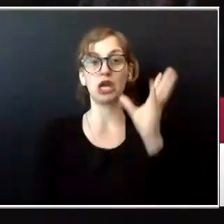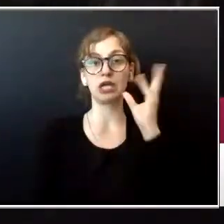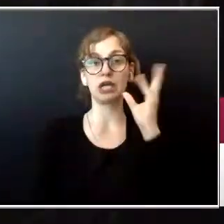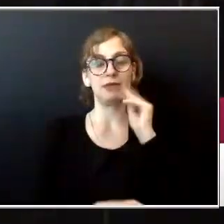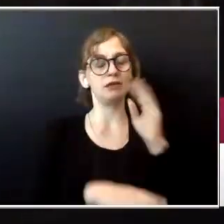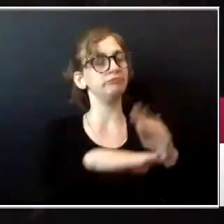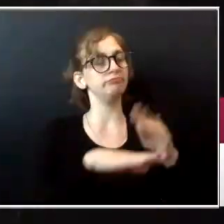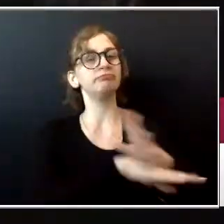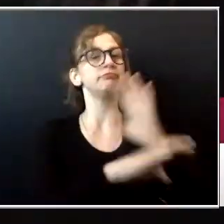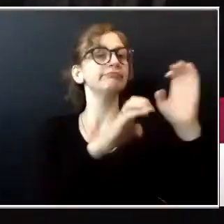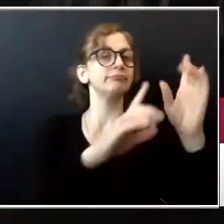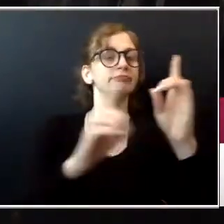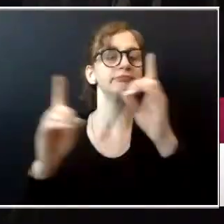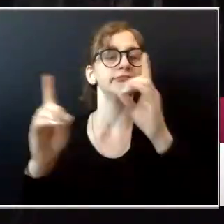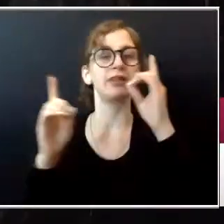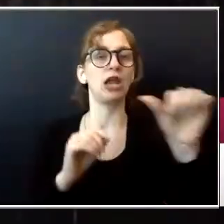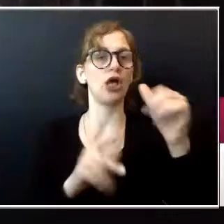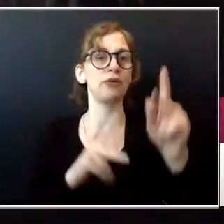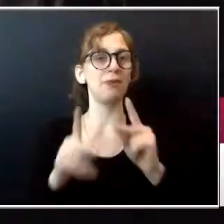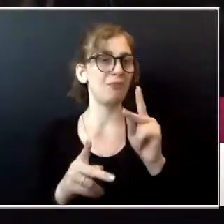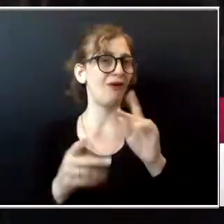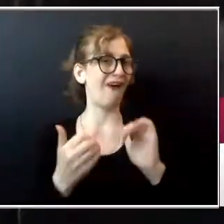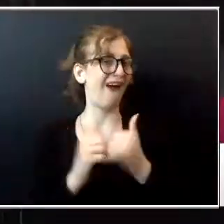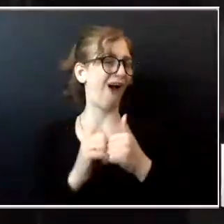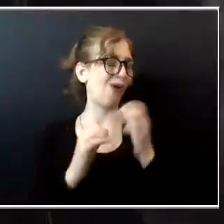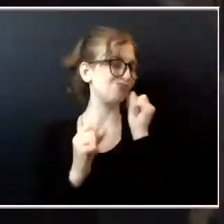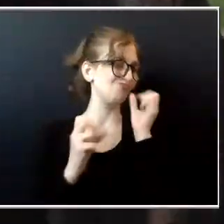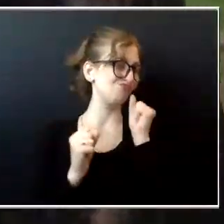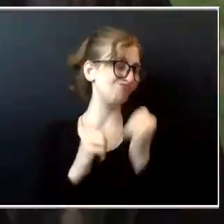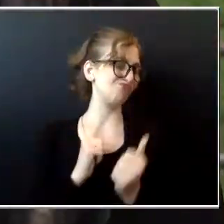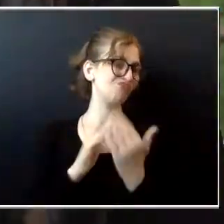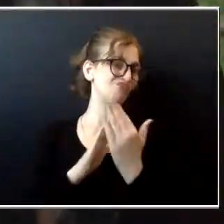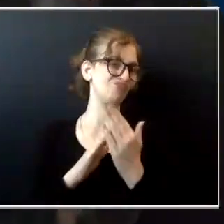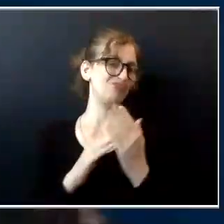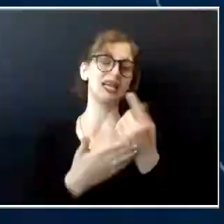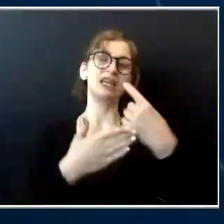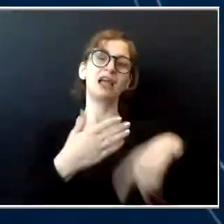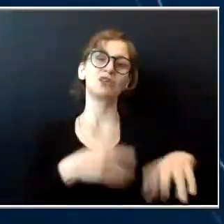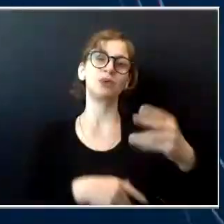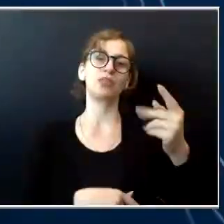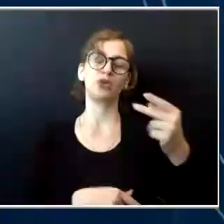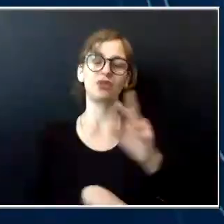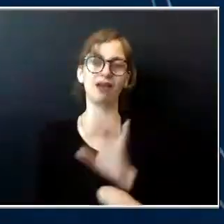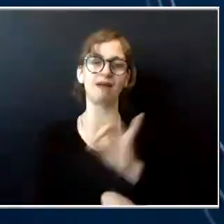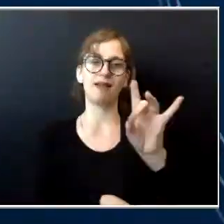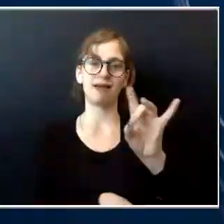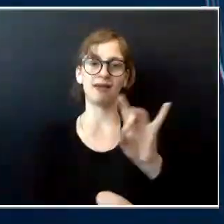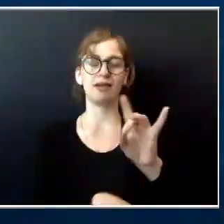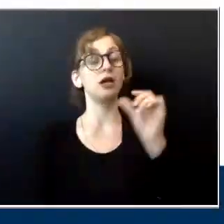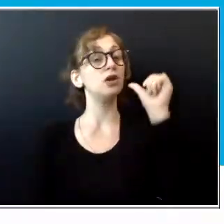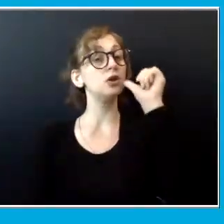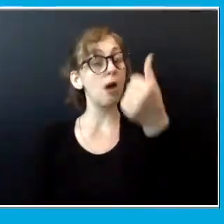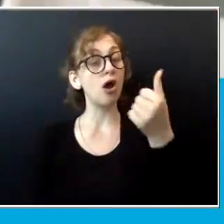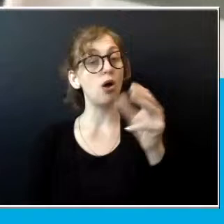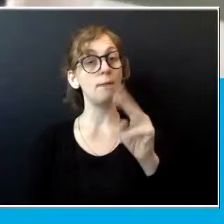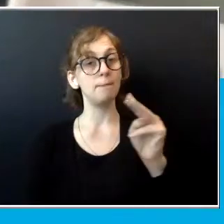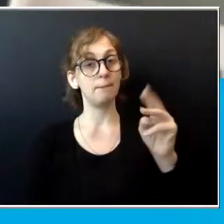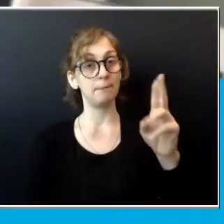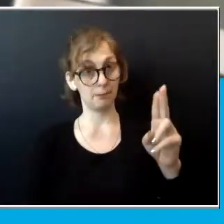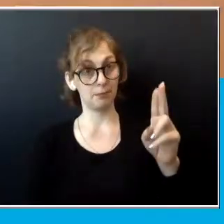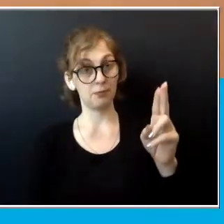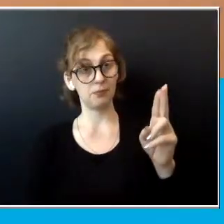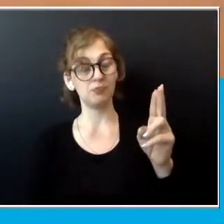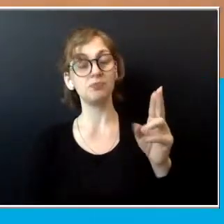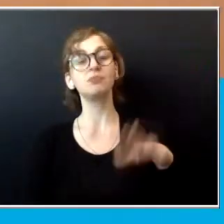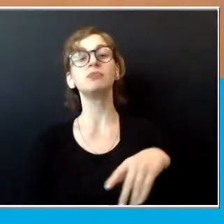pretty remarkable way. That's next Thursday at 8 a.m. Coming up tomorrow on the Morning Medical Update. Life